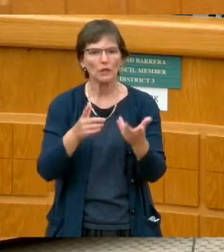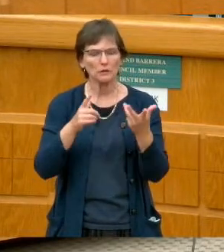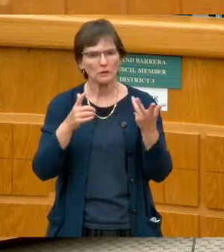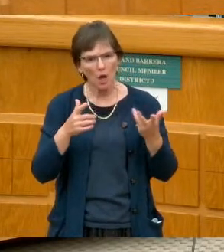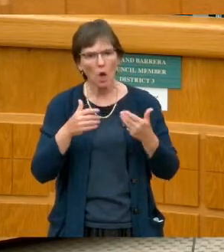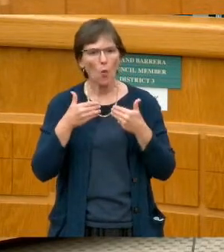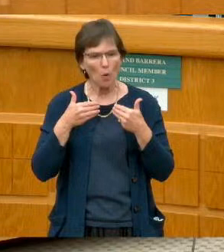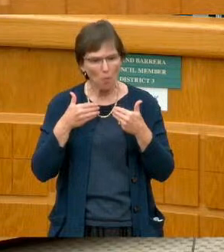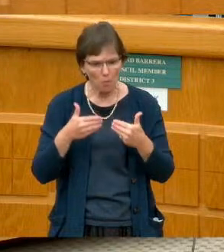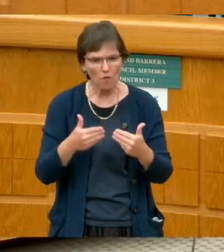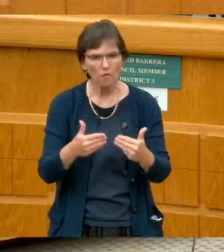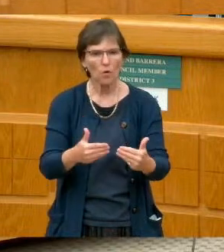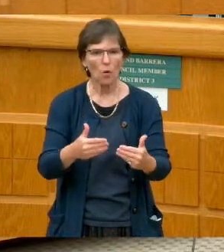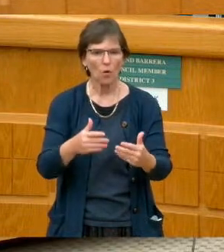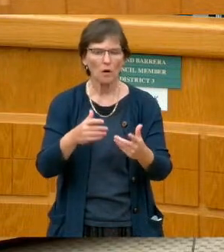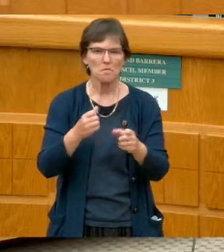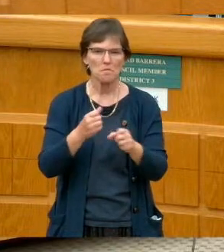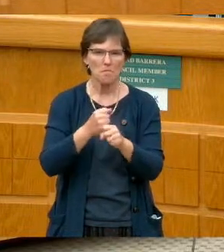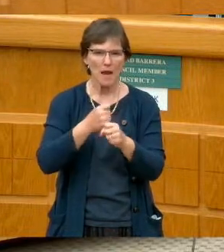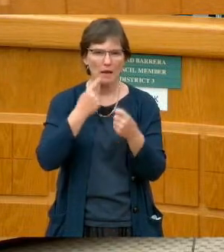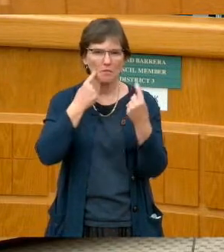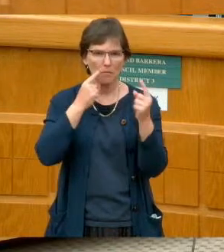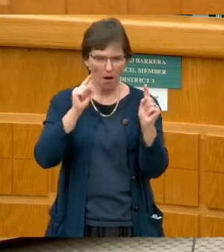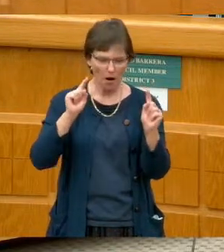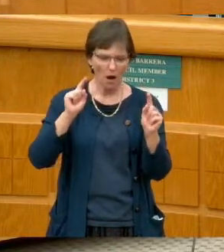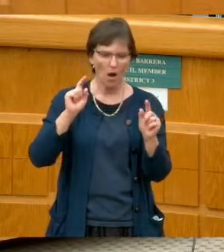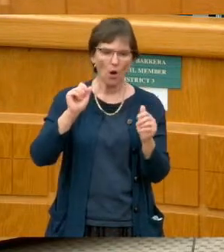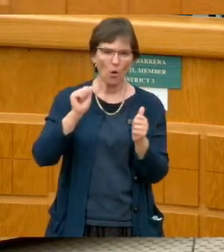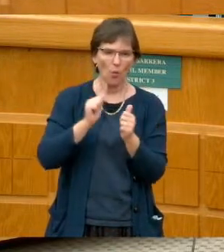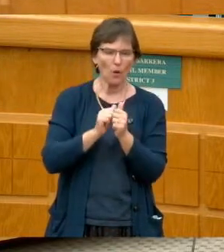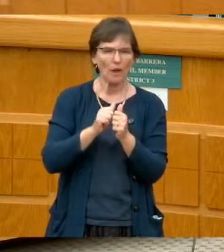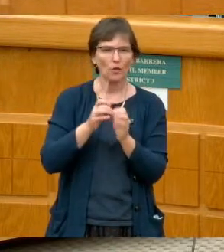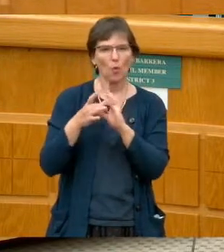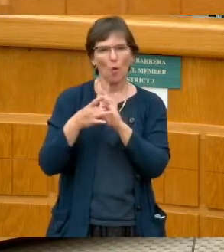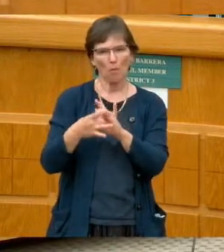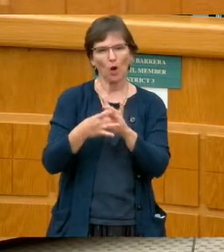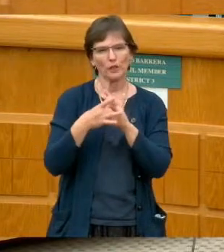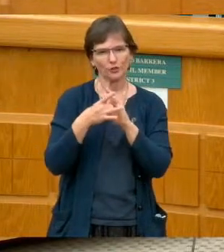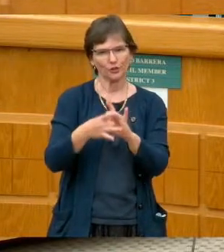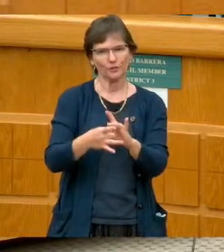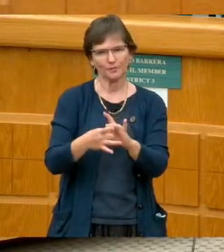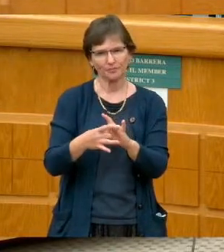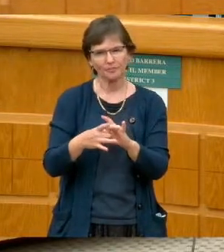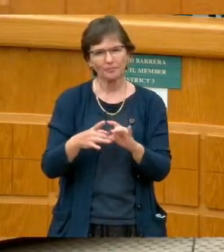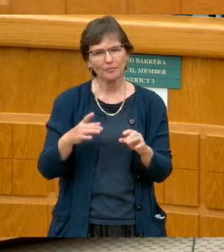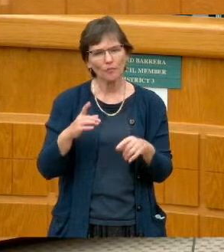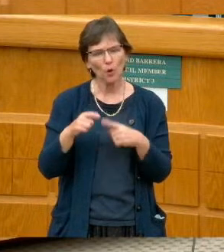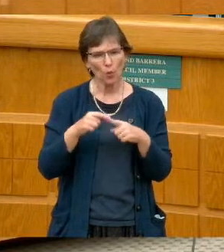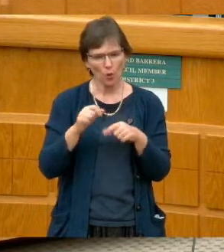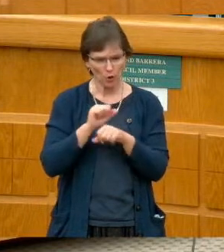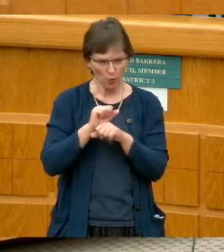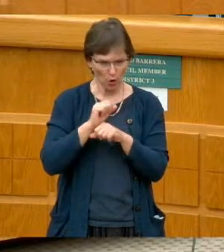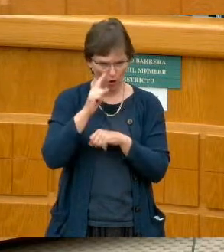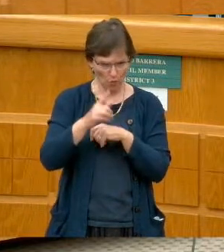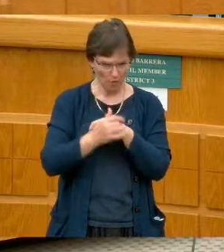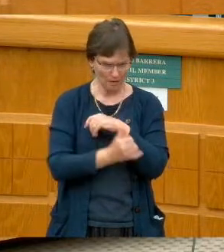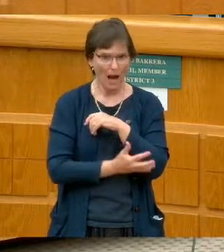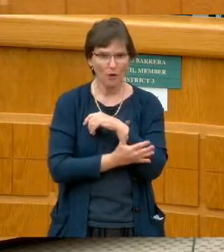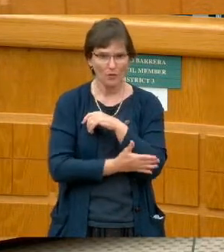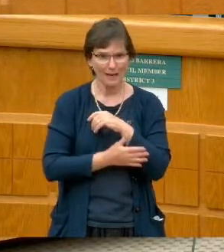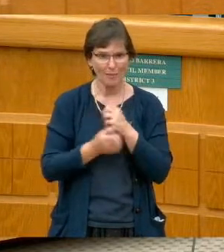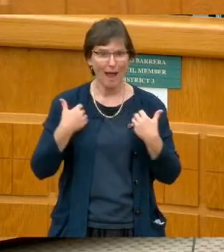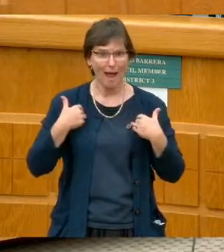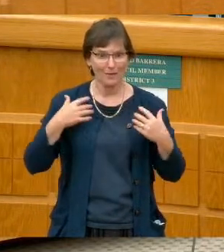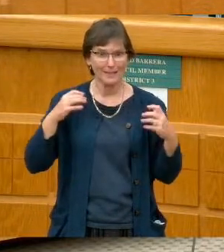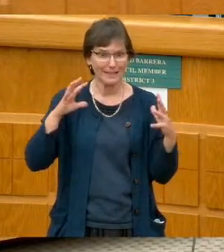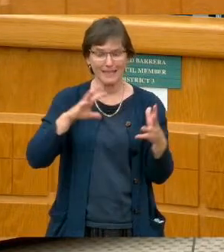moving forward together as a team. When you are charged with being the emergency management officer for the county, it seems that nothing